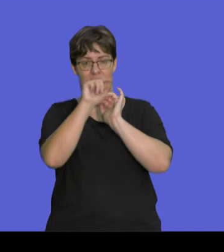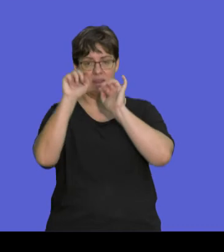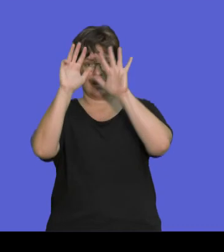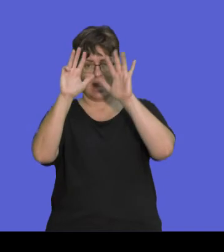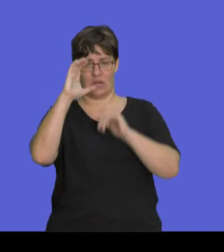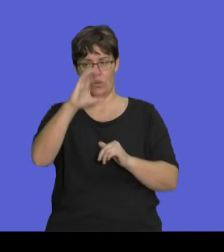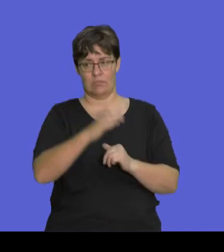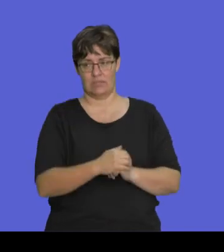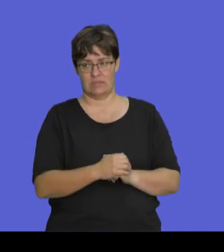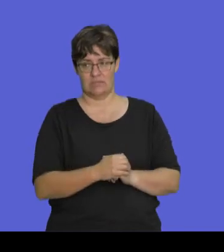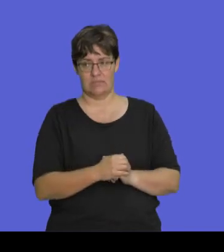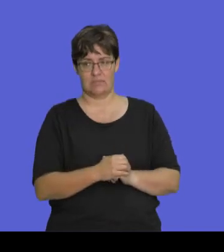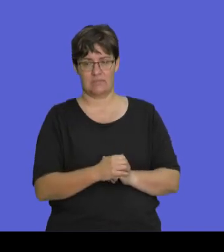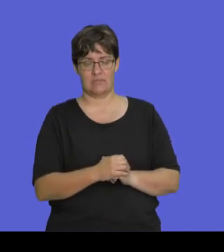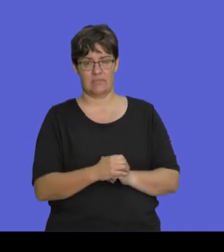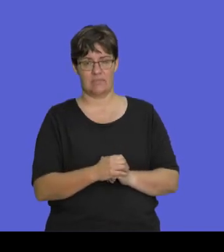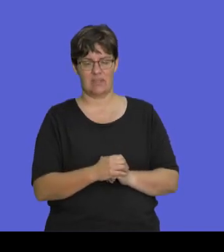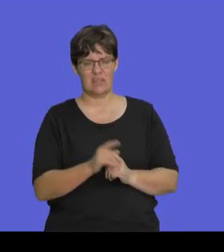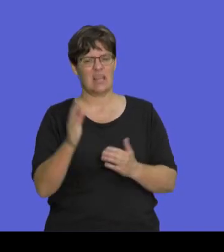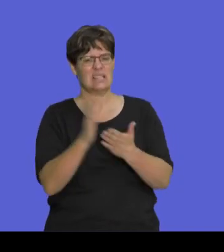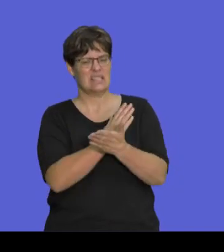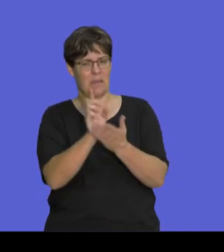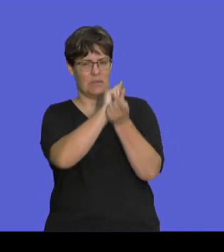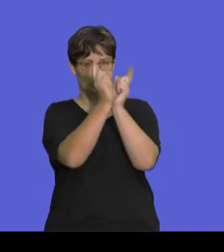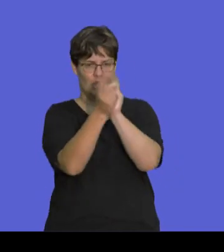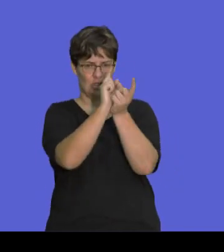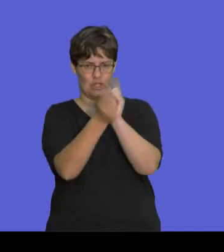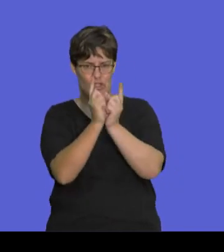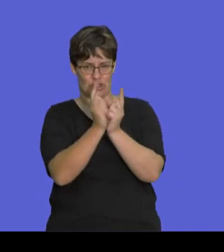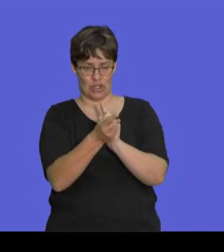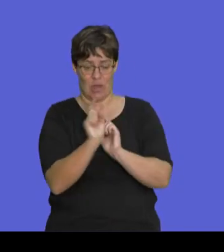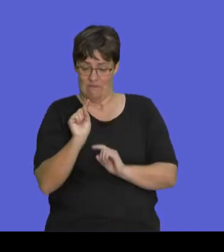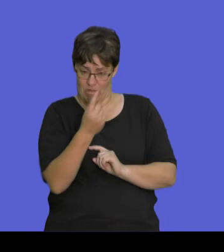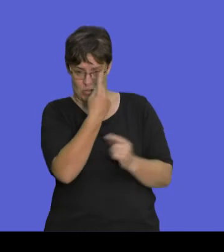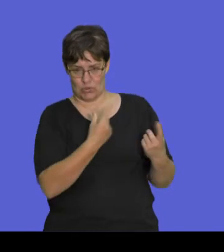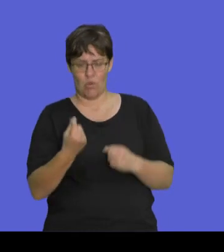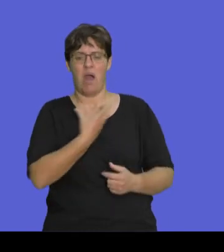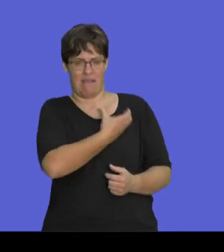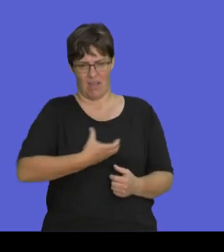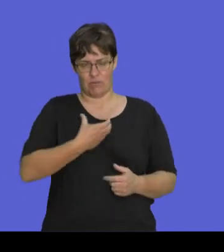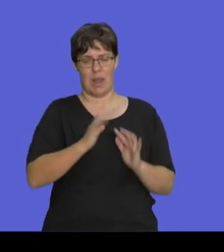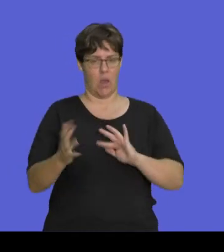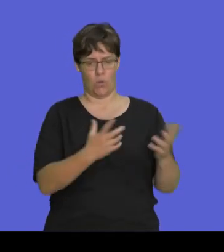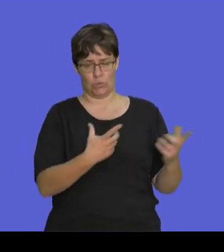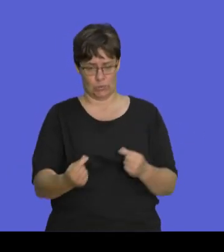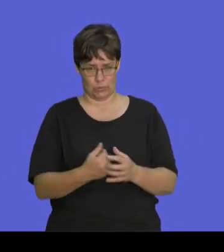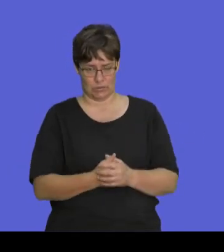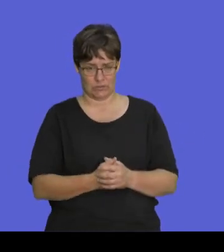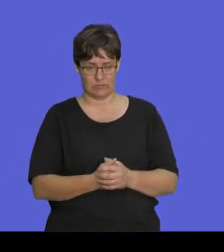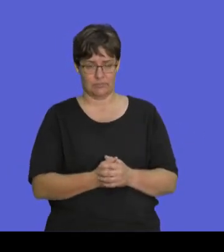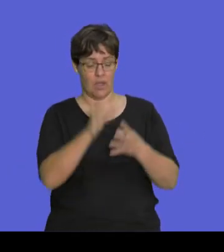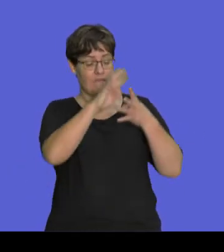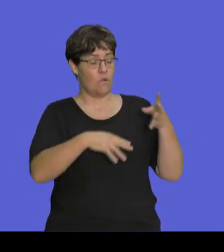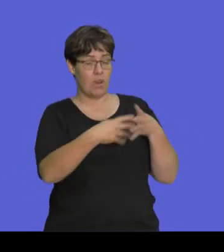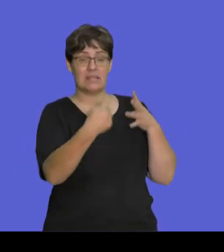9 coulombs, right? So these are some of the conversions that you need to be very comfortable around. And then the formula